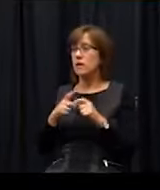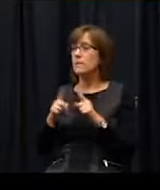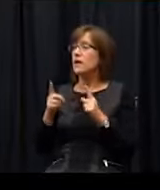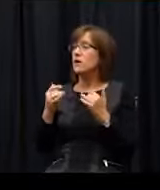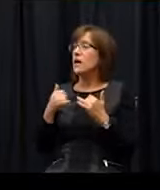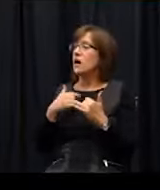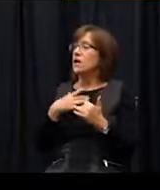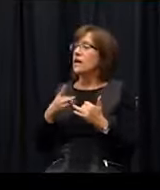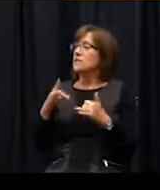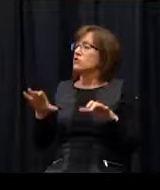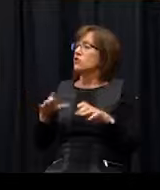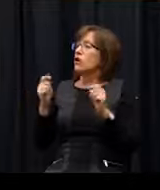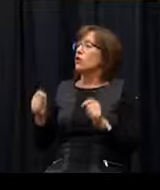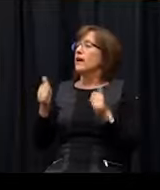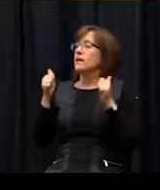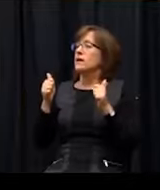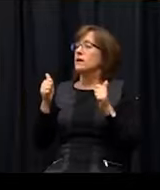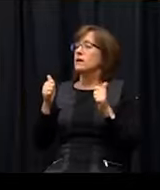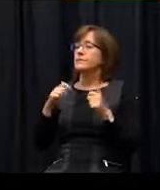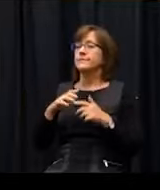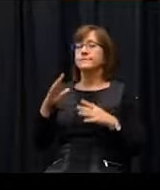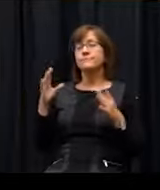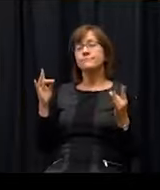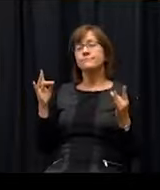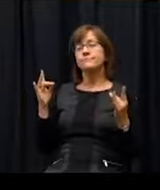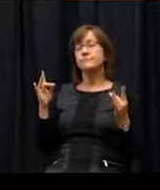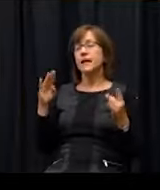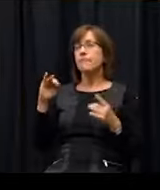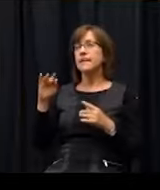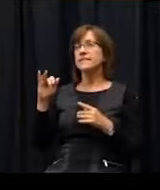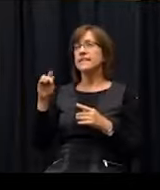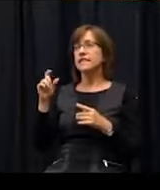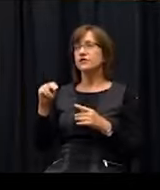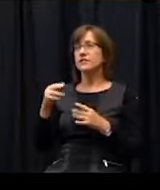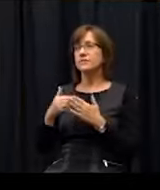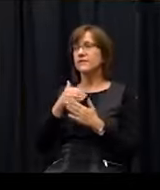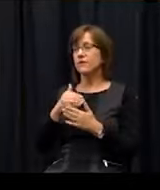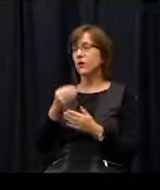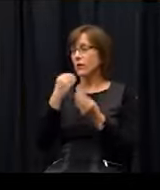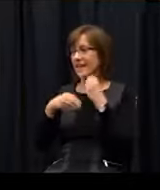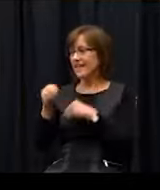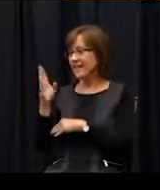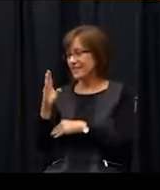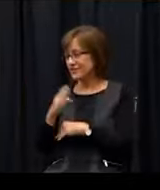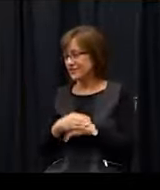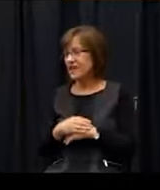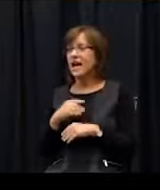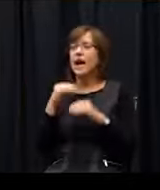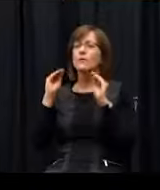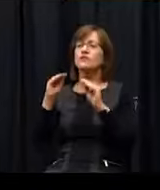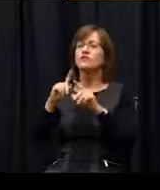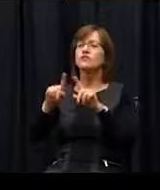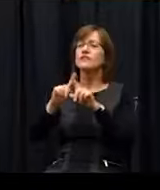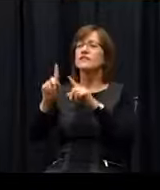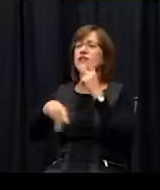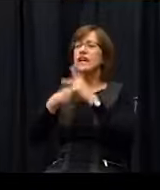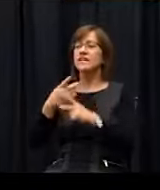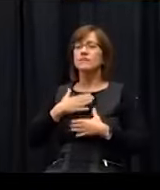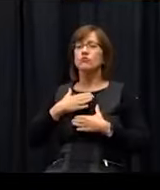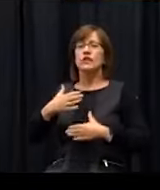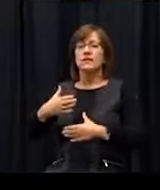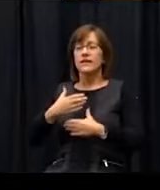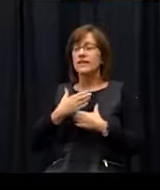meditation to end so we could start for lunch. I'm going to teach all different kinds of breathing. And this is